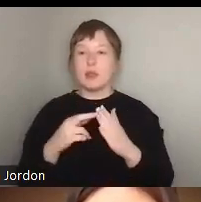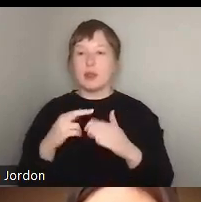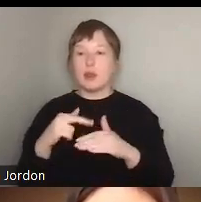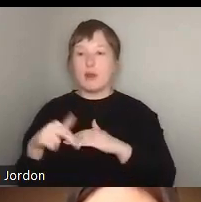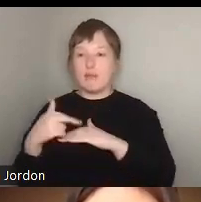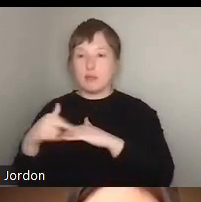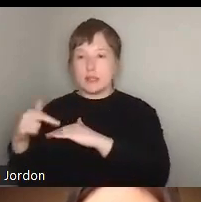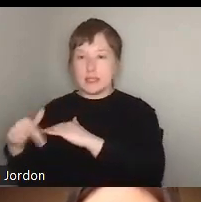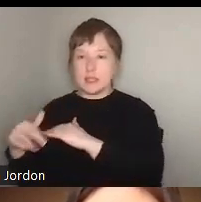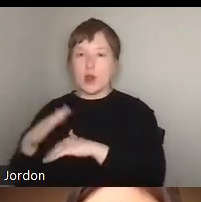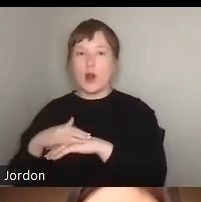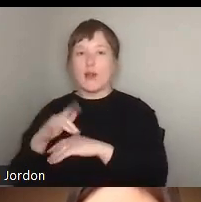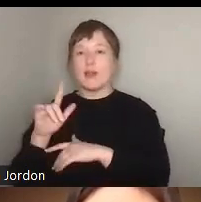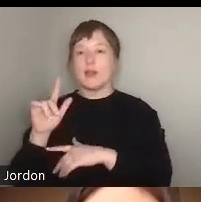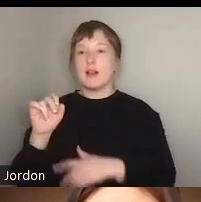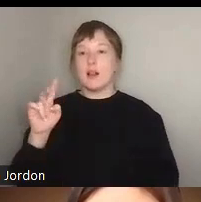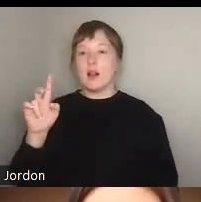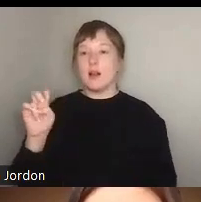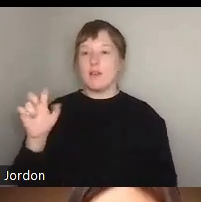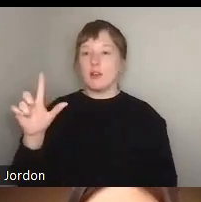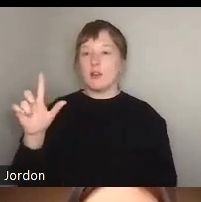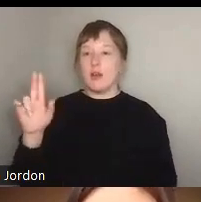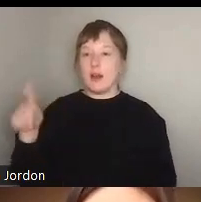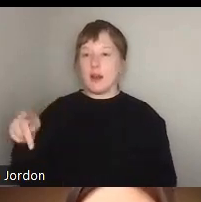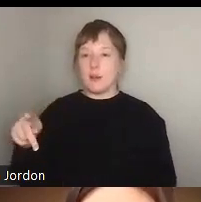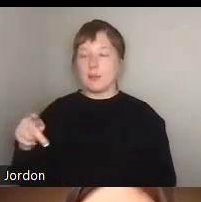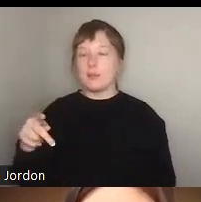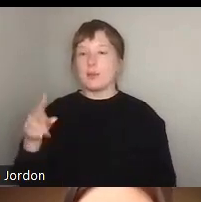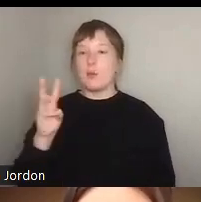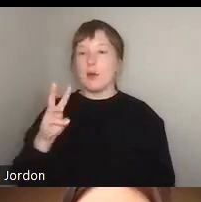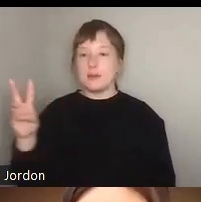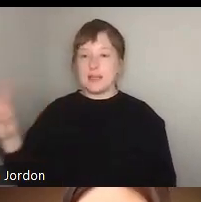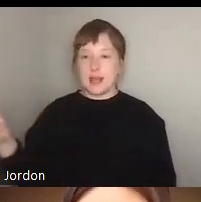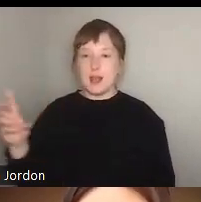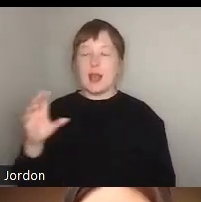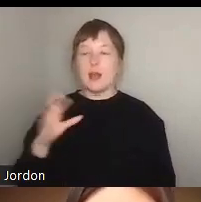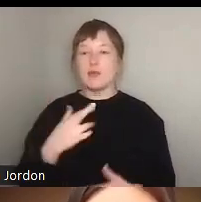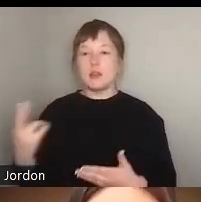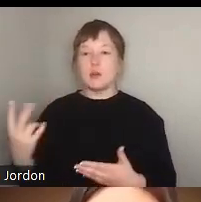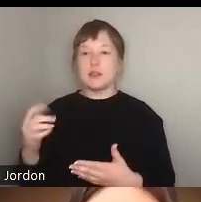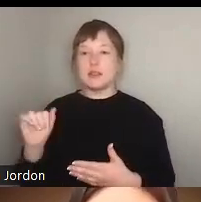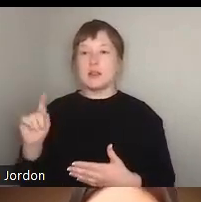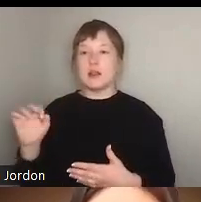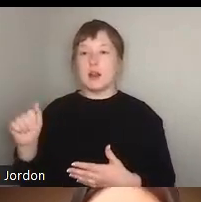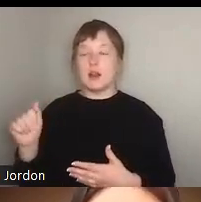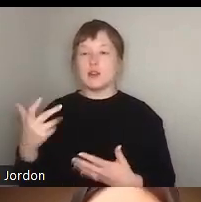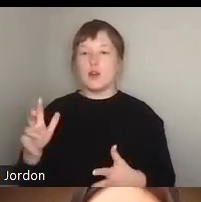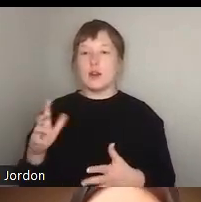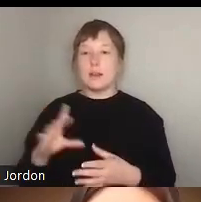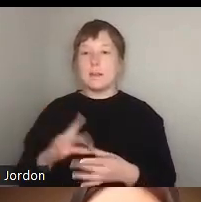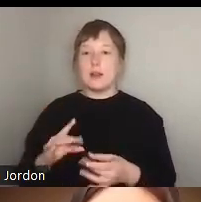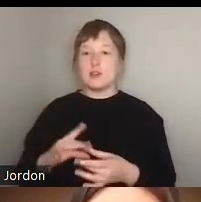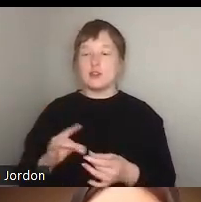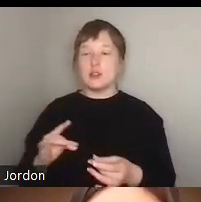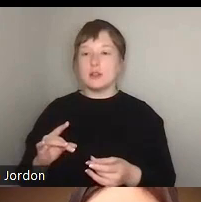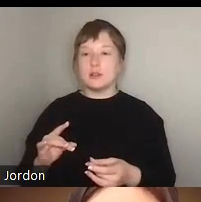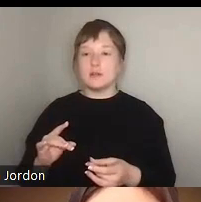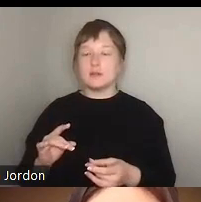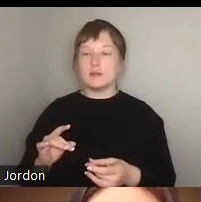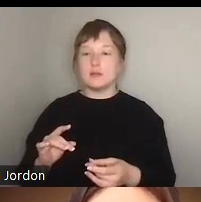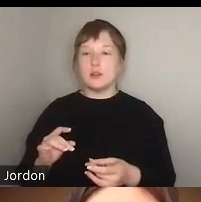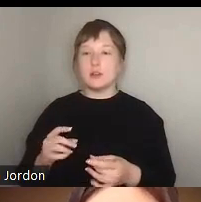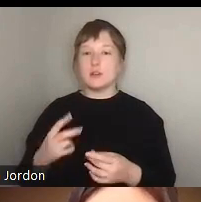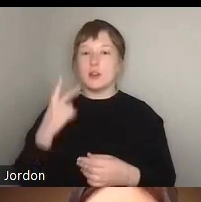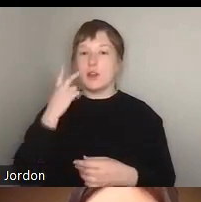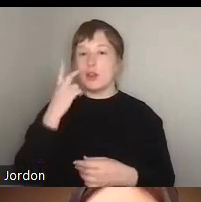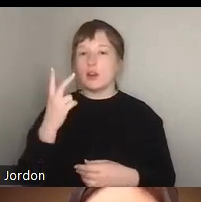on the Level Up website or resources that Tatiana has mentioned. So look at the